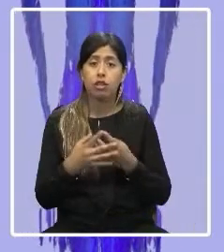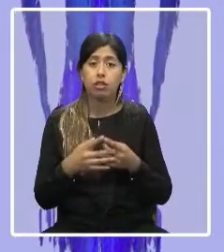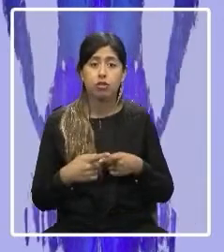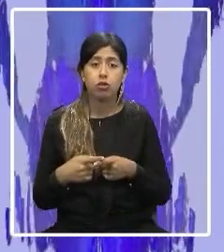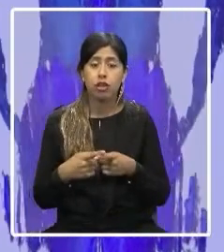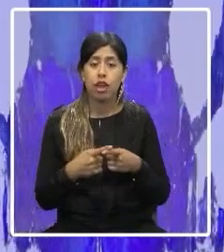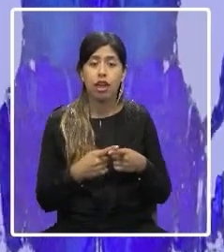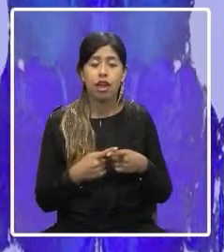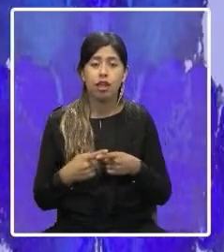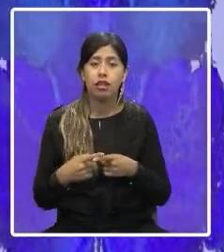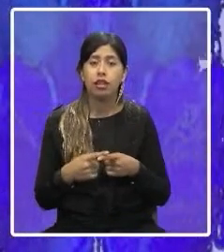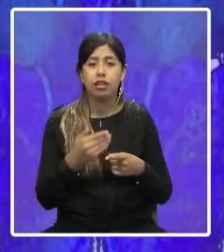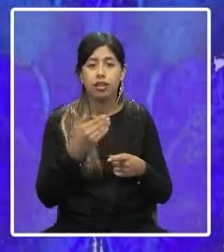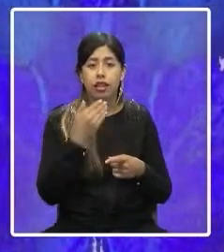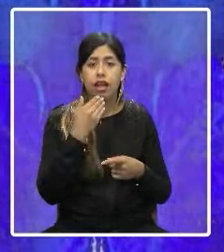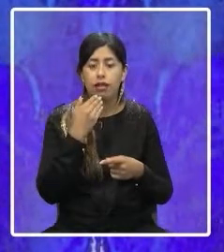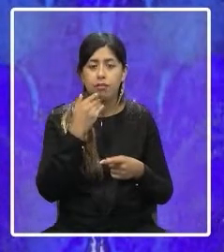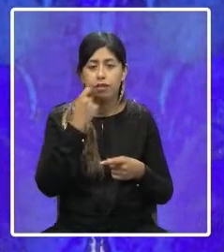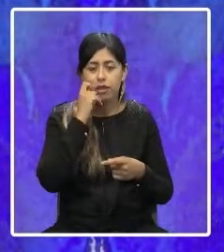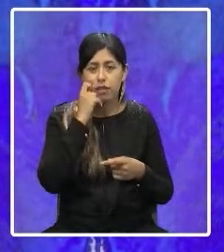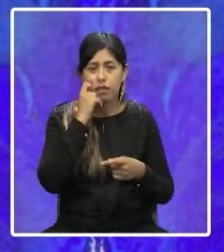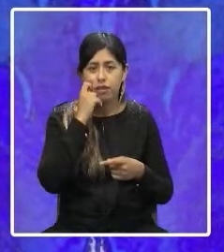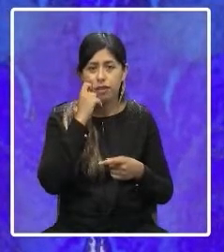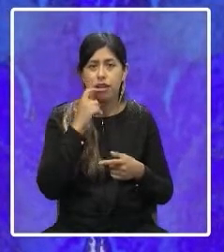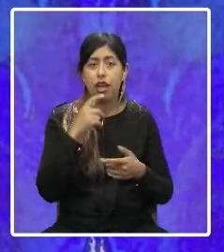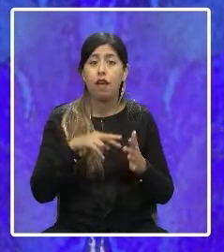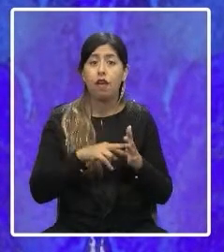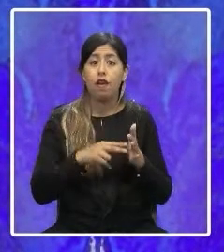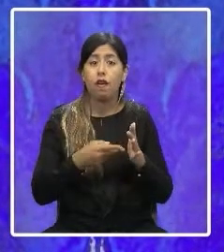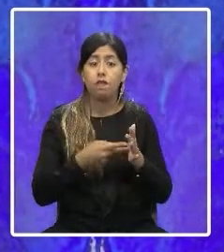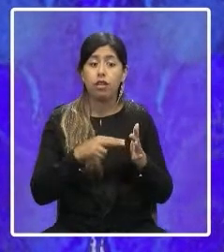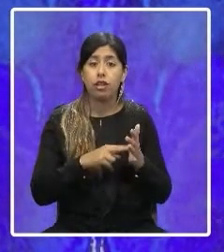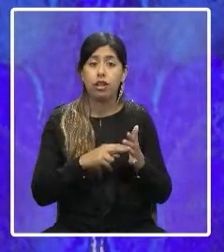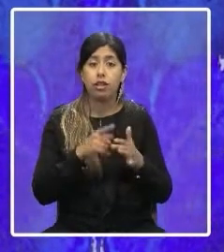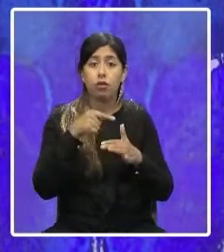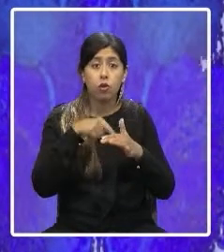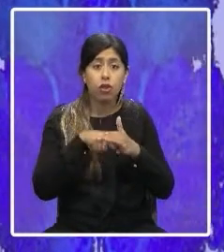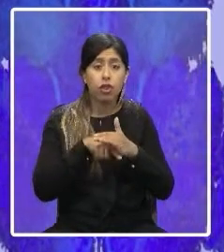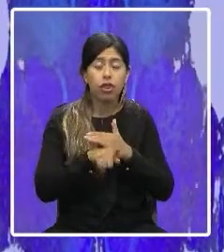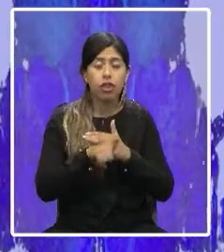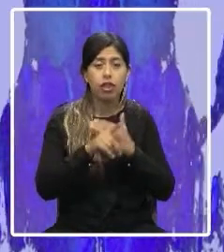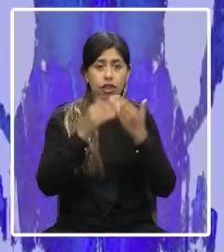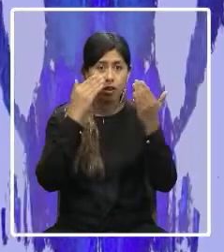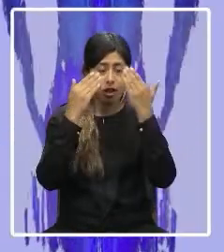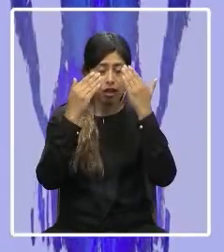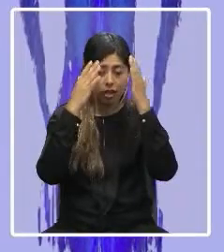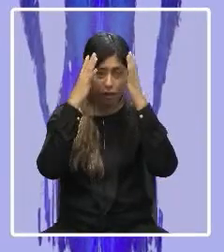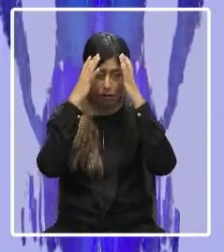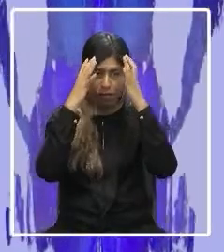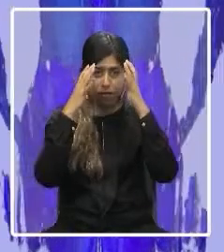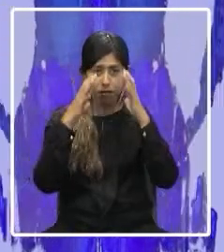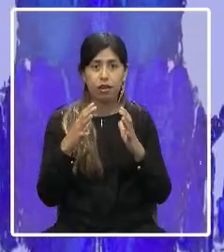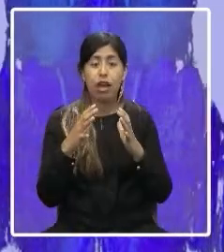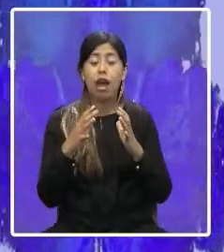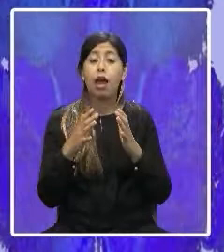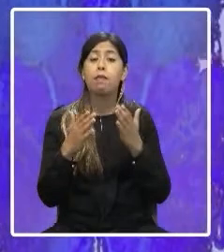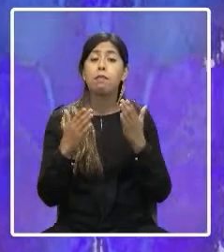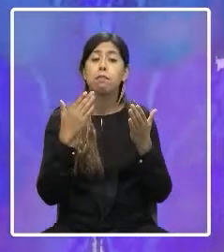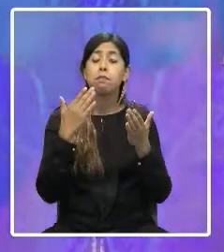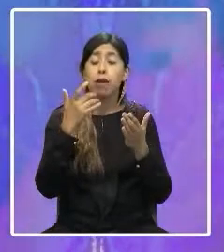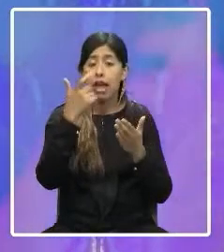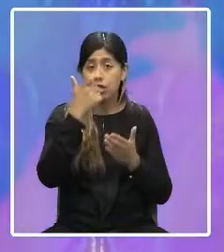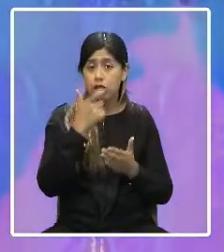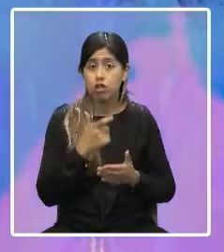they're on social media too much. They know they should probably try and cut down and stop, but they feel unable to do so, and they experience a subjective loss of